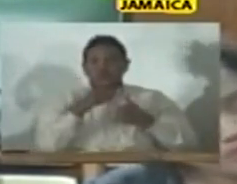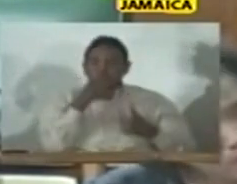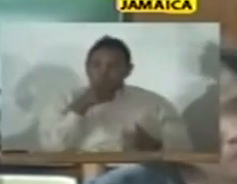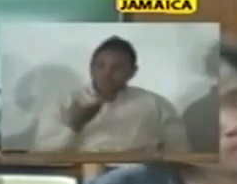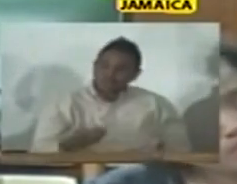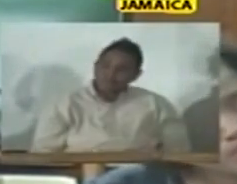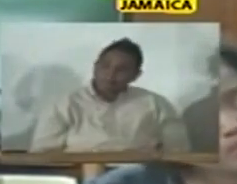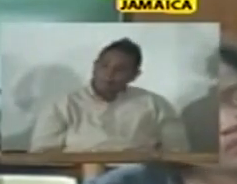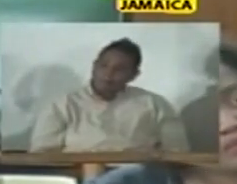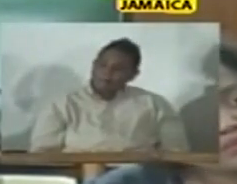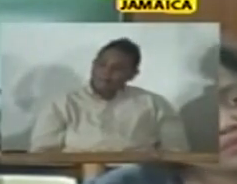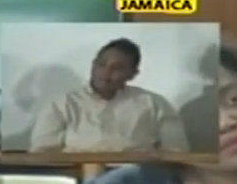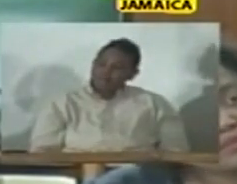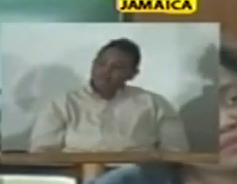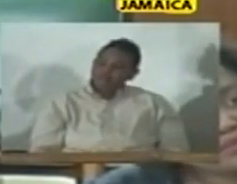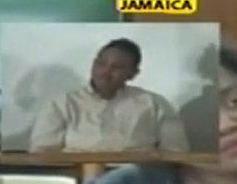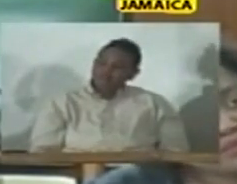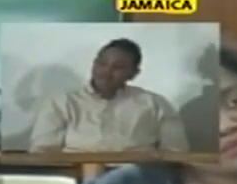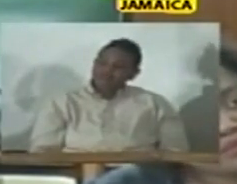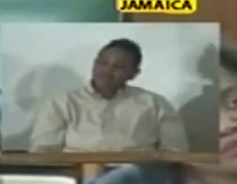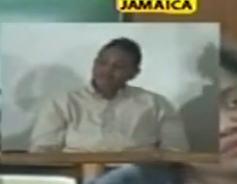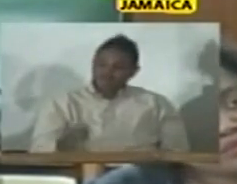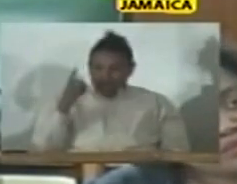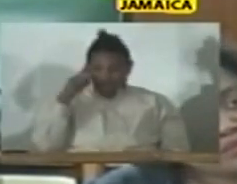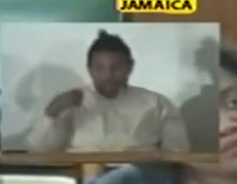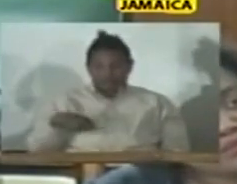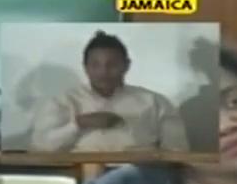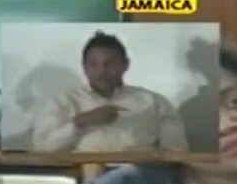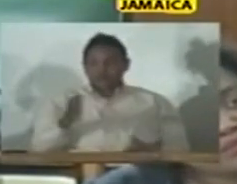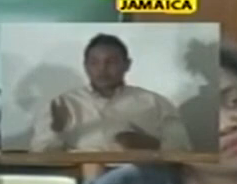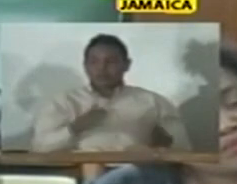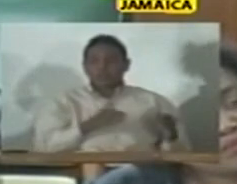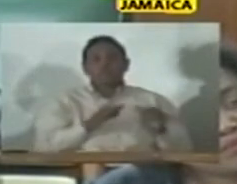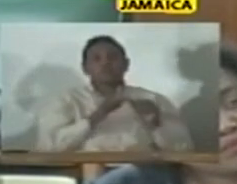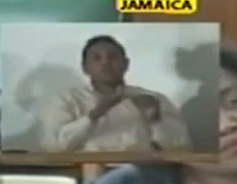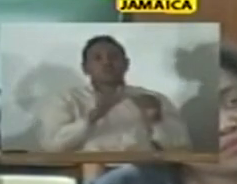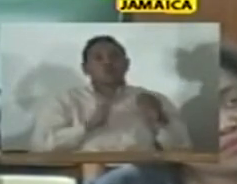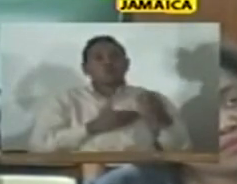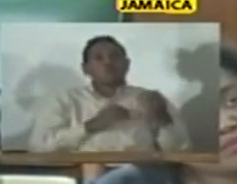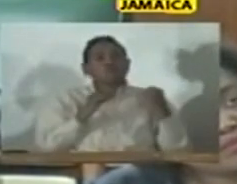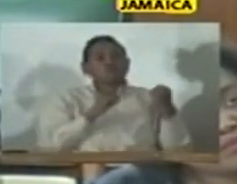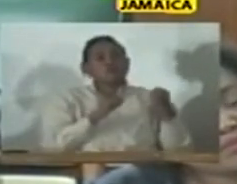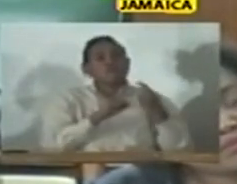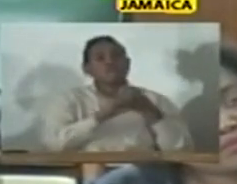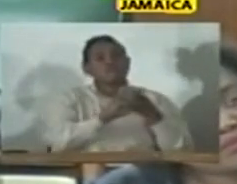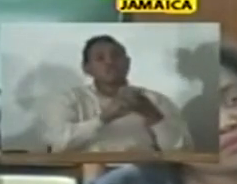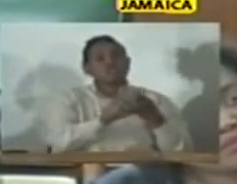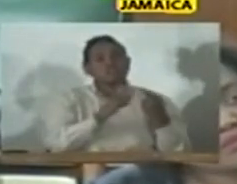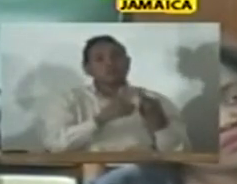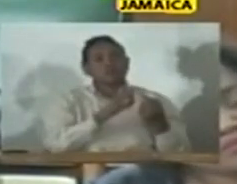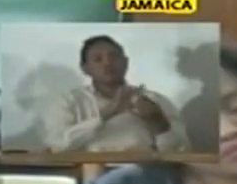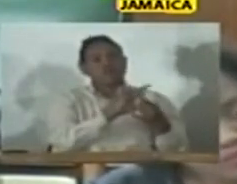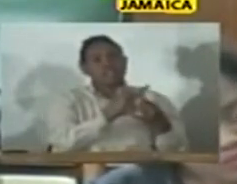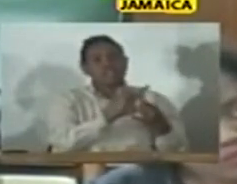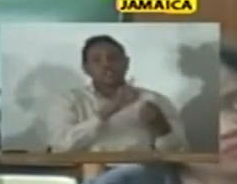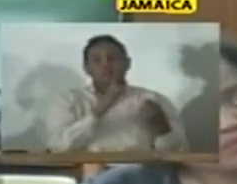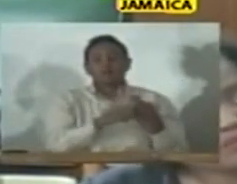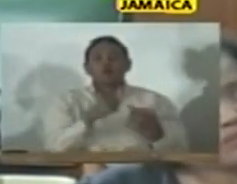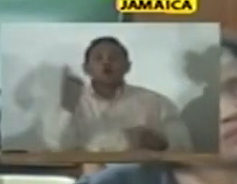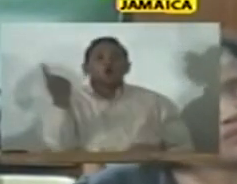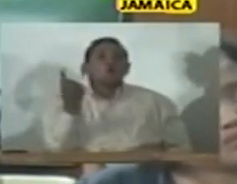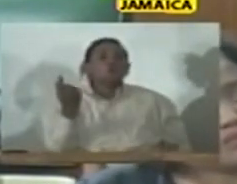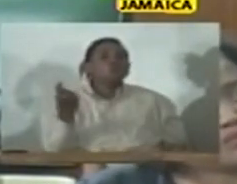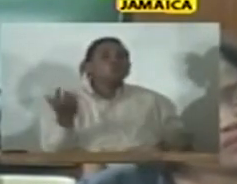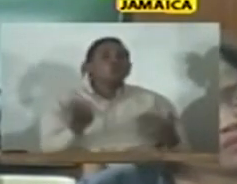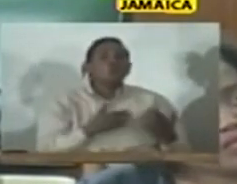us, we intend to maintain our strong friendships and relationships and to always do